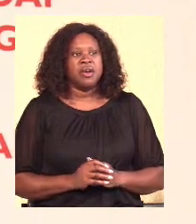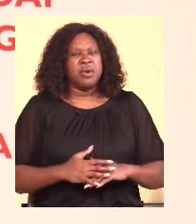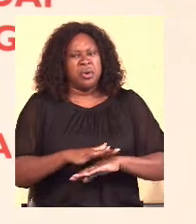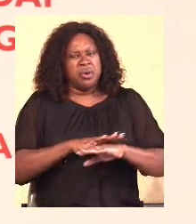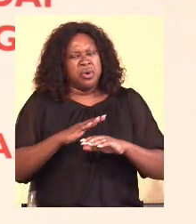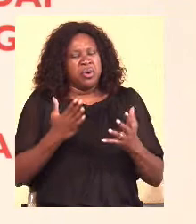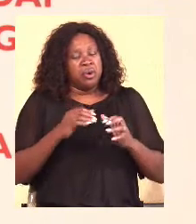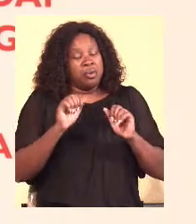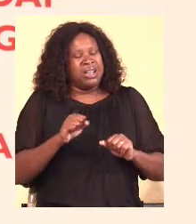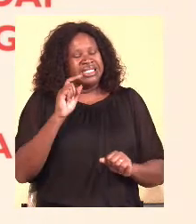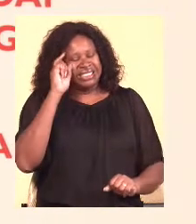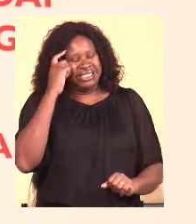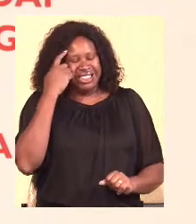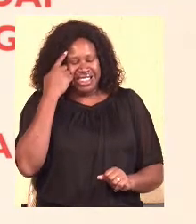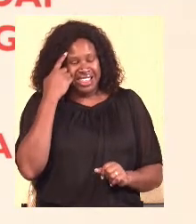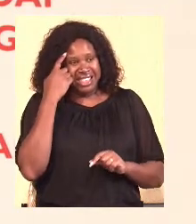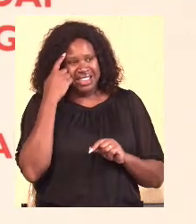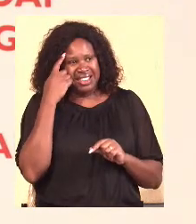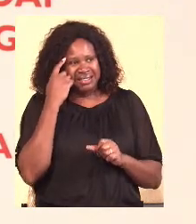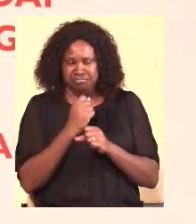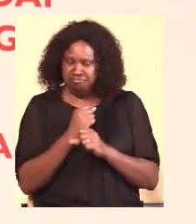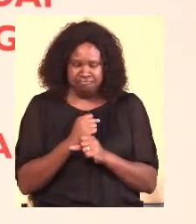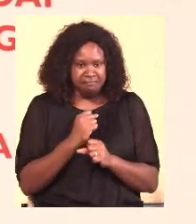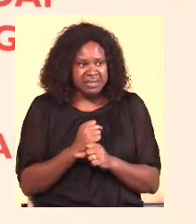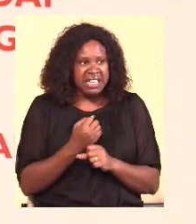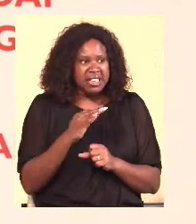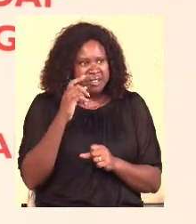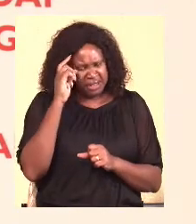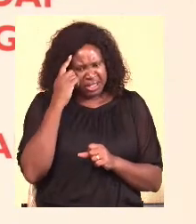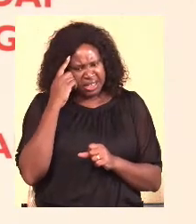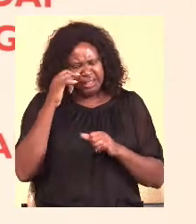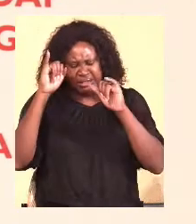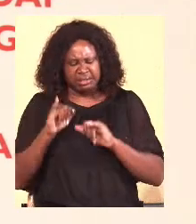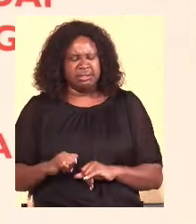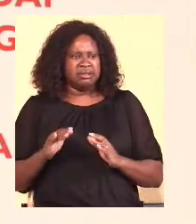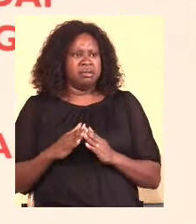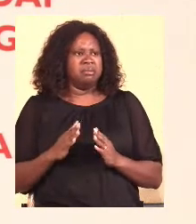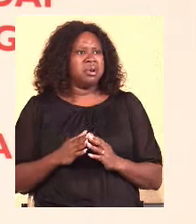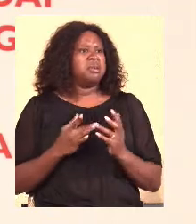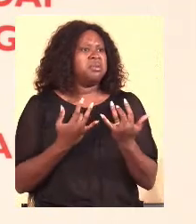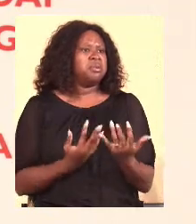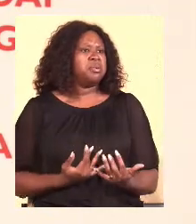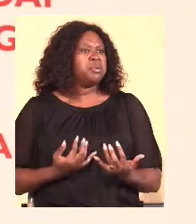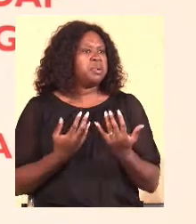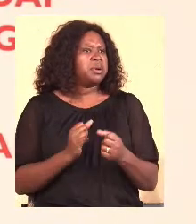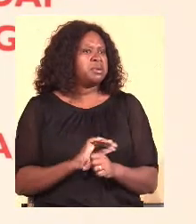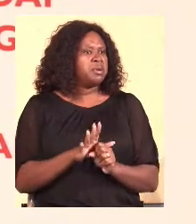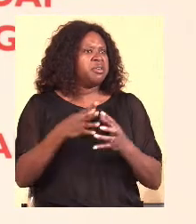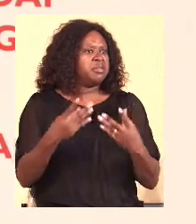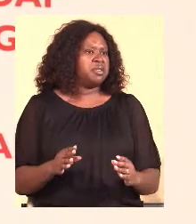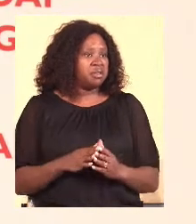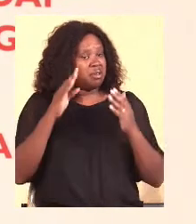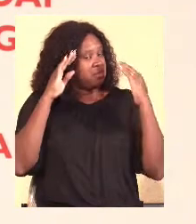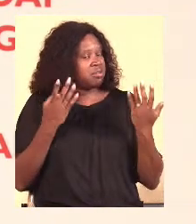actively. Yes. And if you remain now to say, let's just sit home and wait for the COVID, we don't know when it's